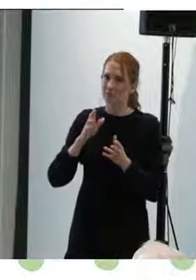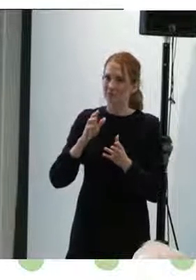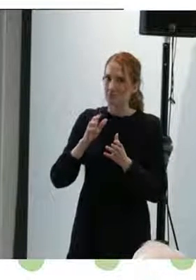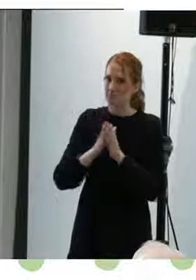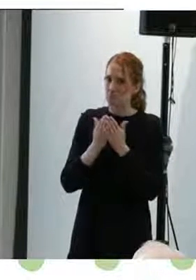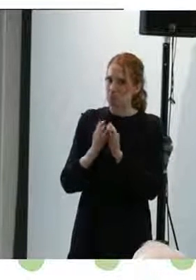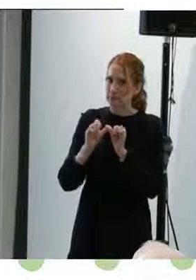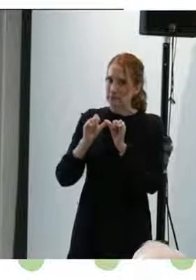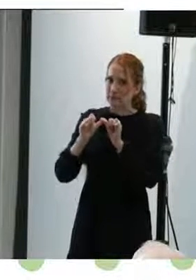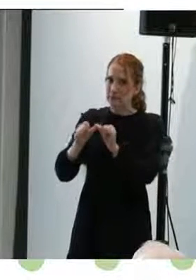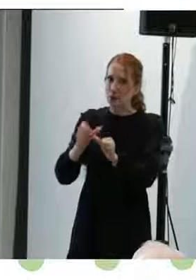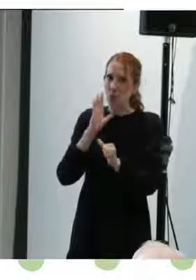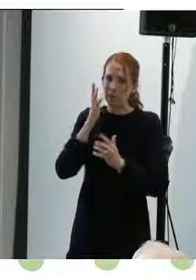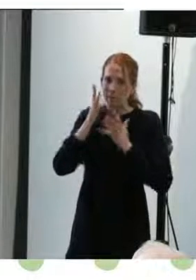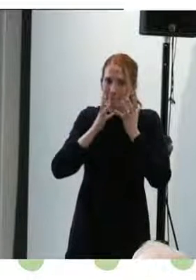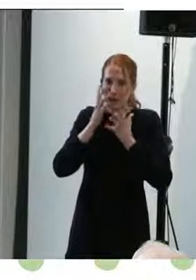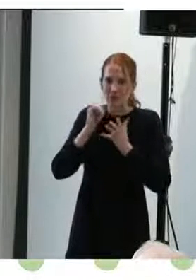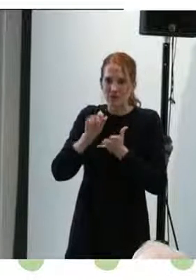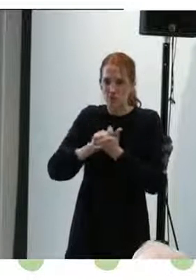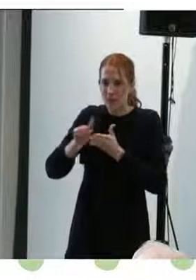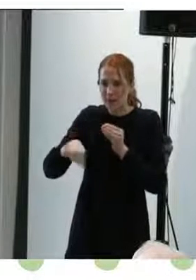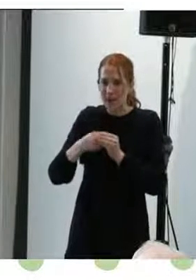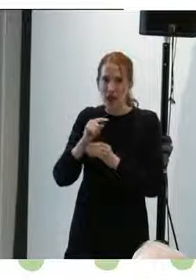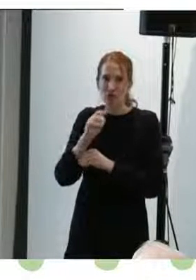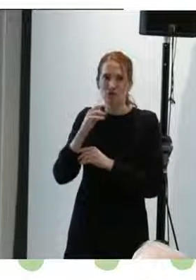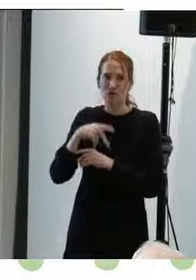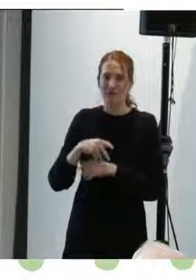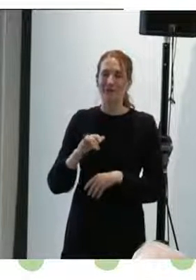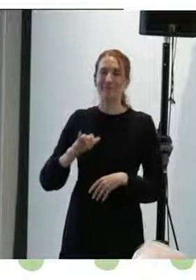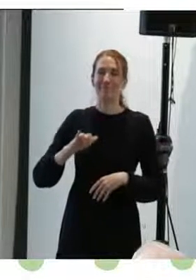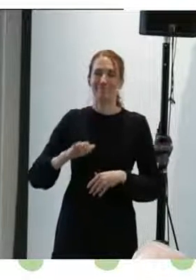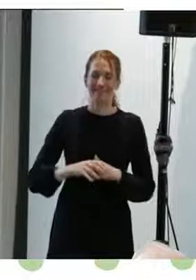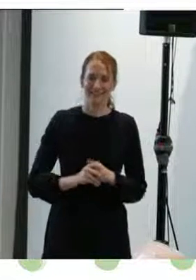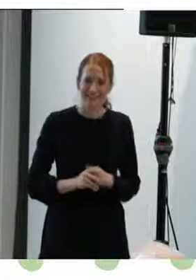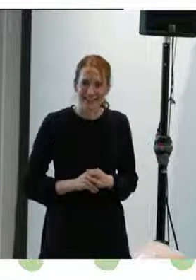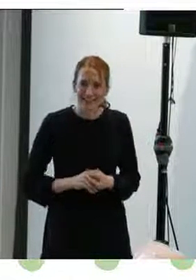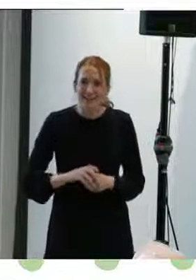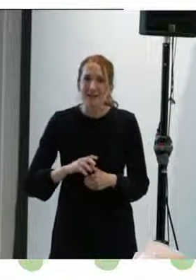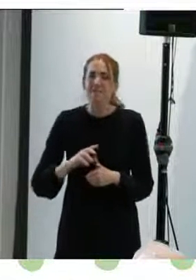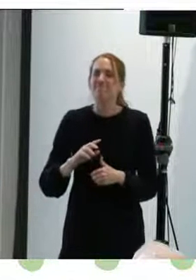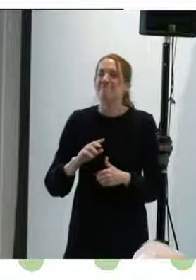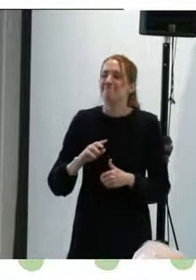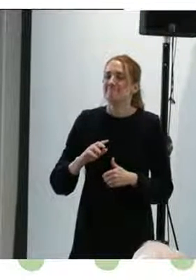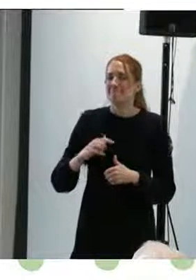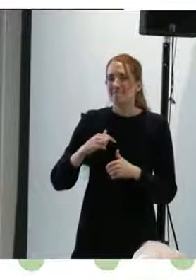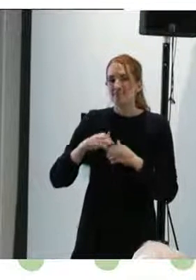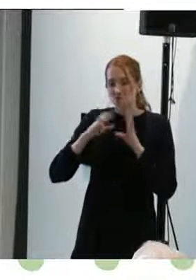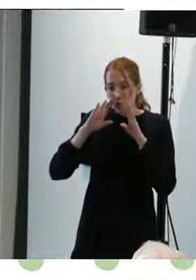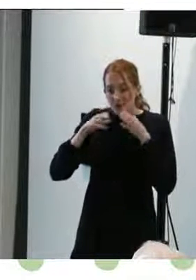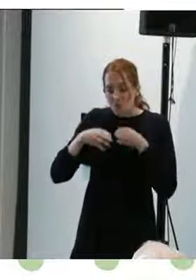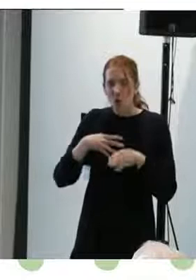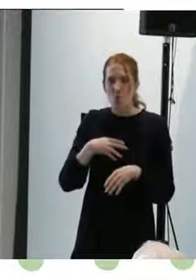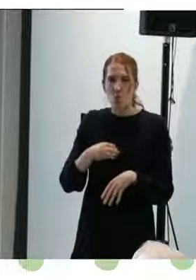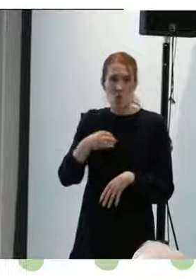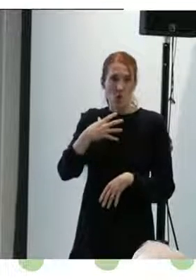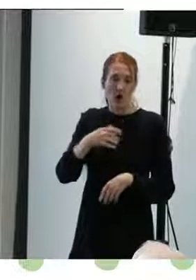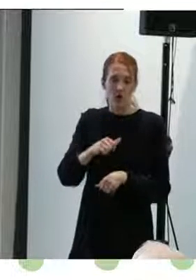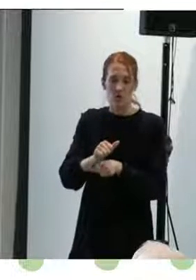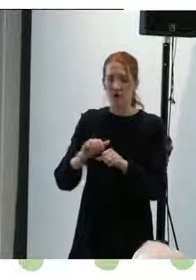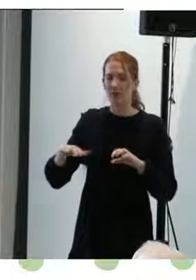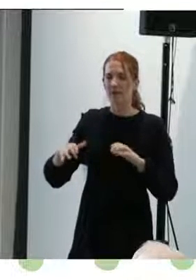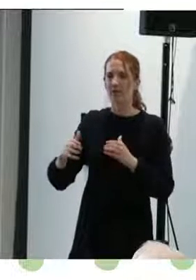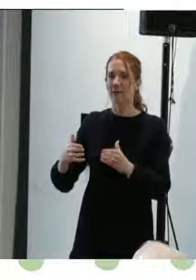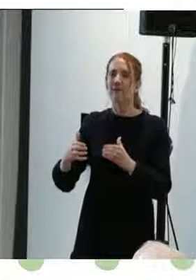okay. So this was like the first thing where I was focusing on white working class.